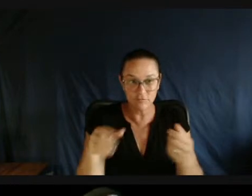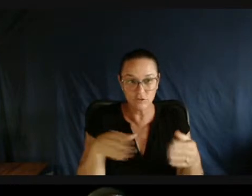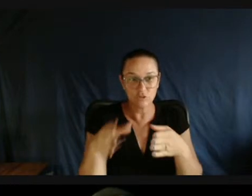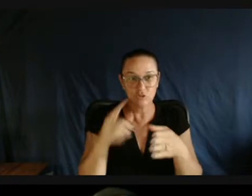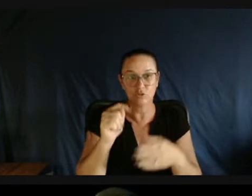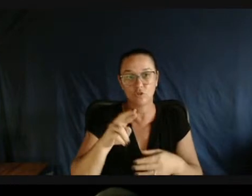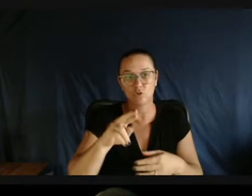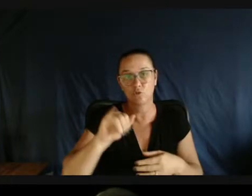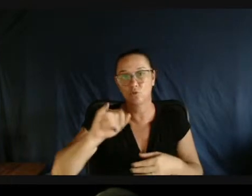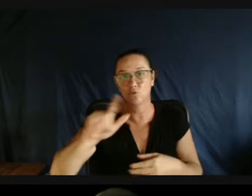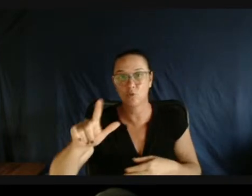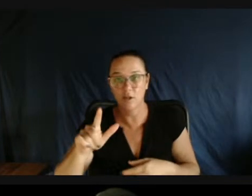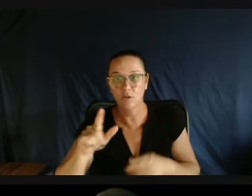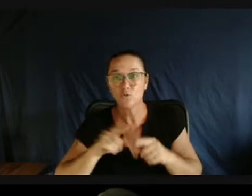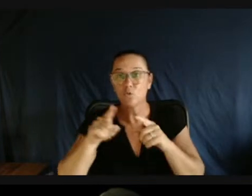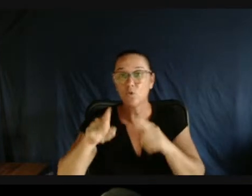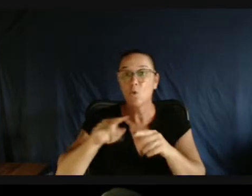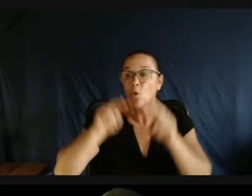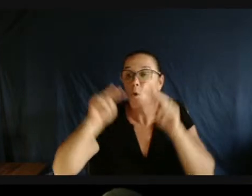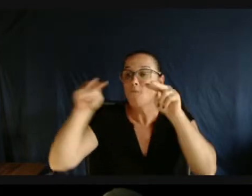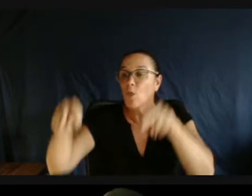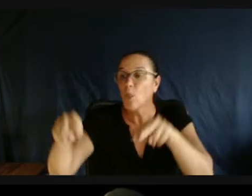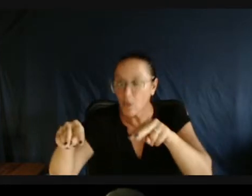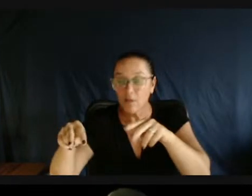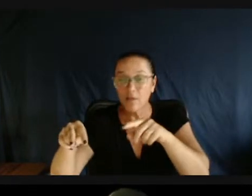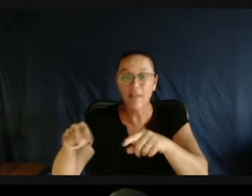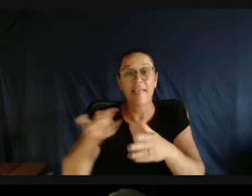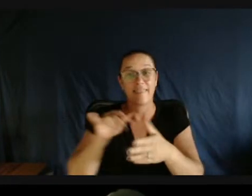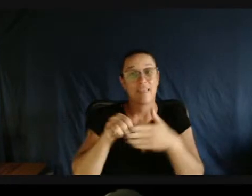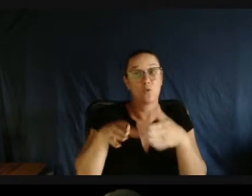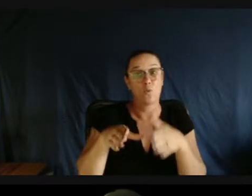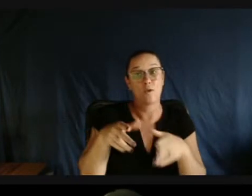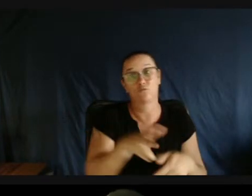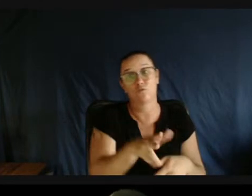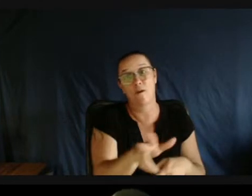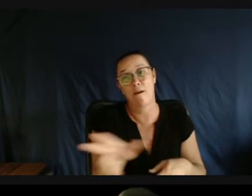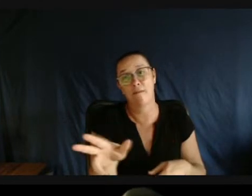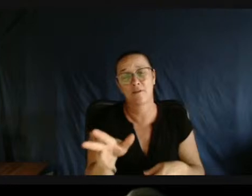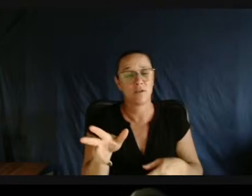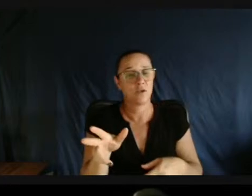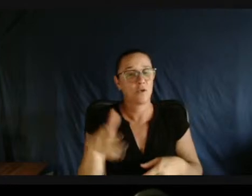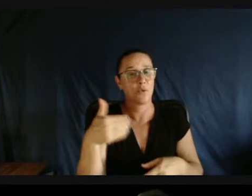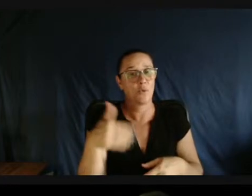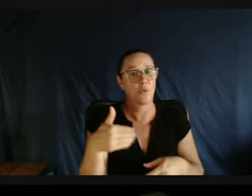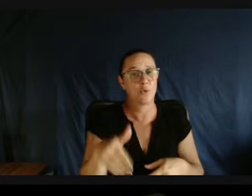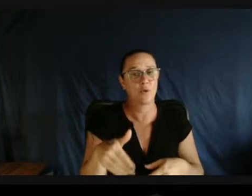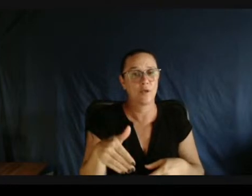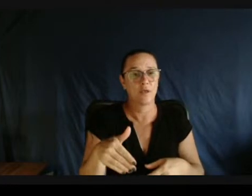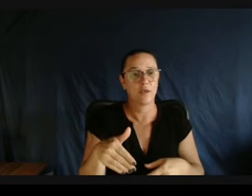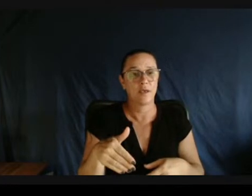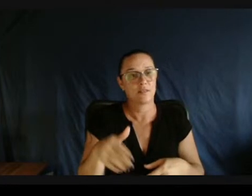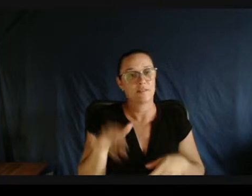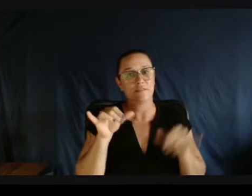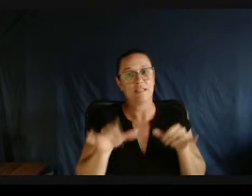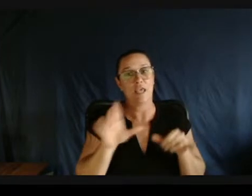Keanakekoi overlook, this is the route you're going to take, and there's going to be a lot of blind turns in there. So stay in your lane.